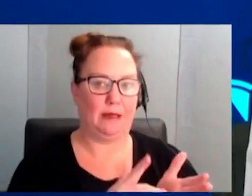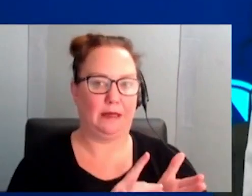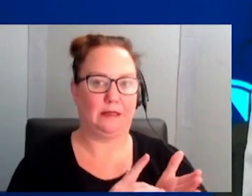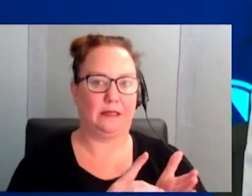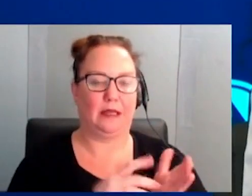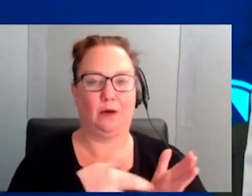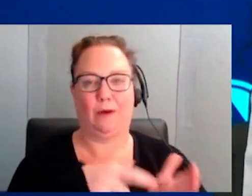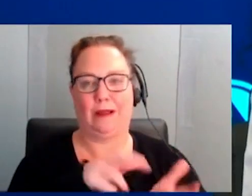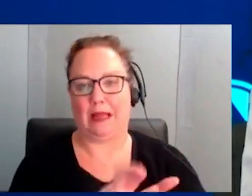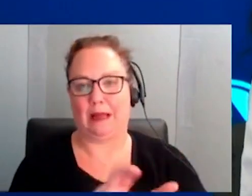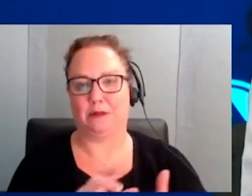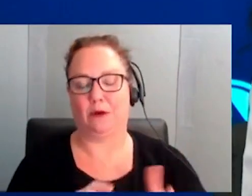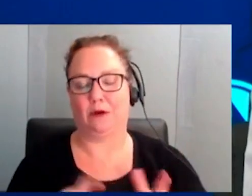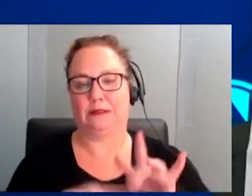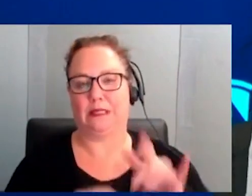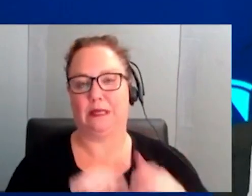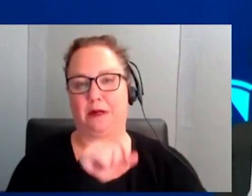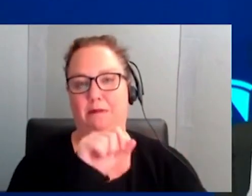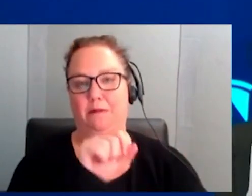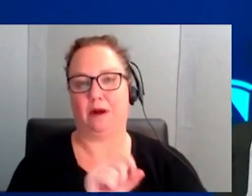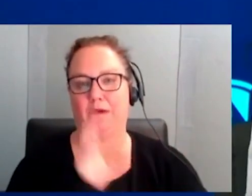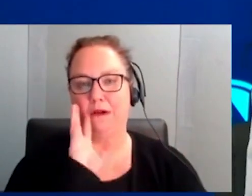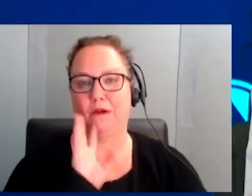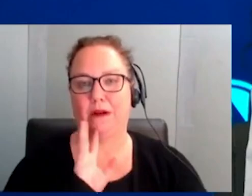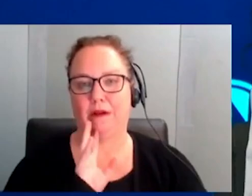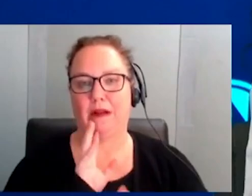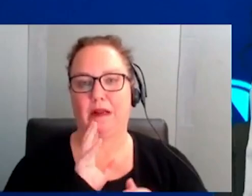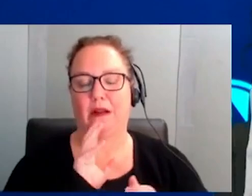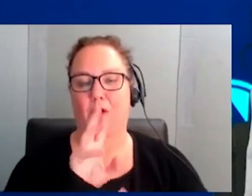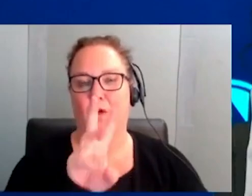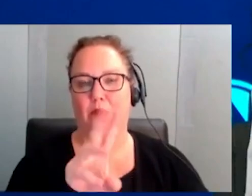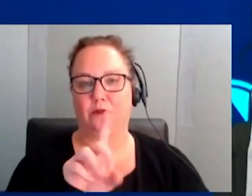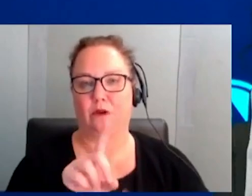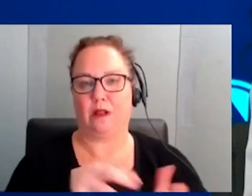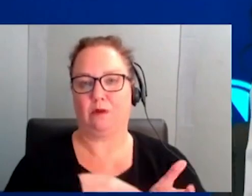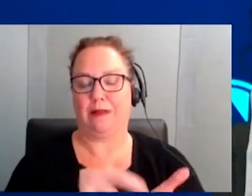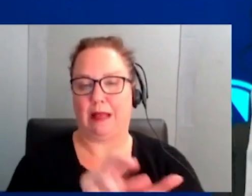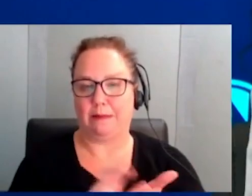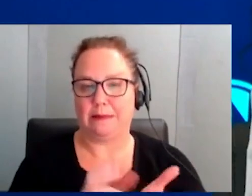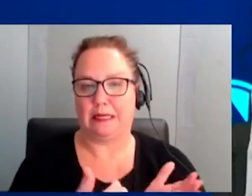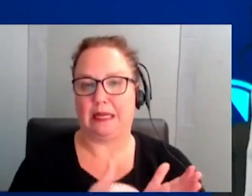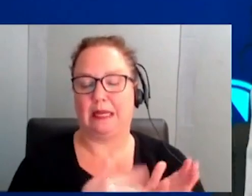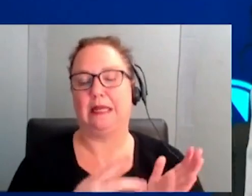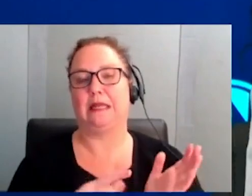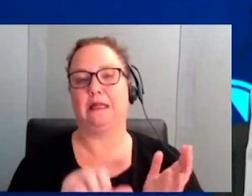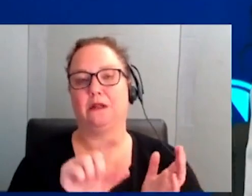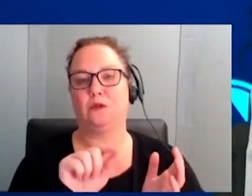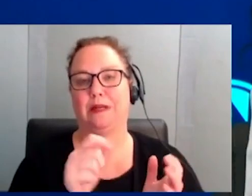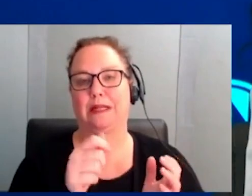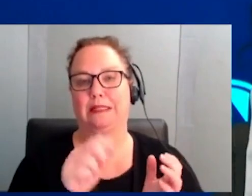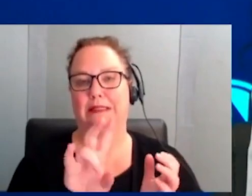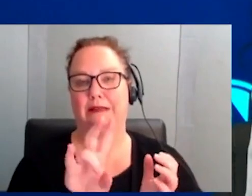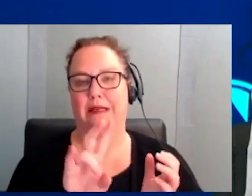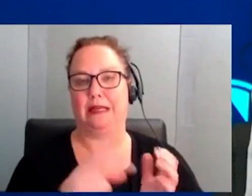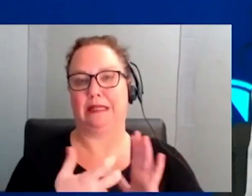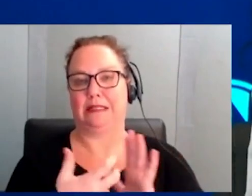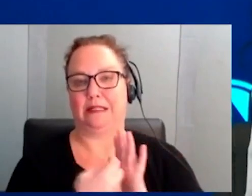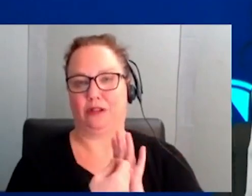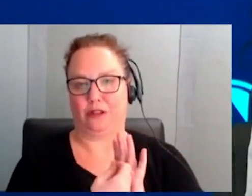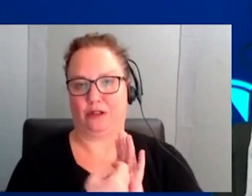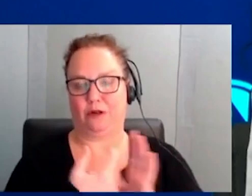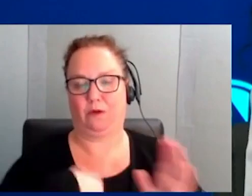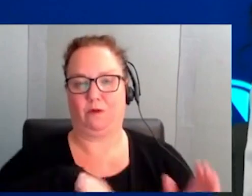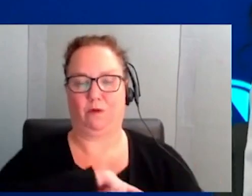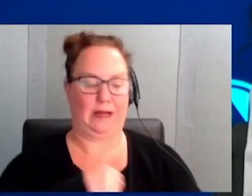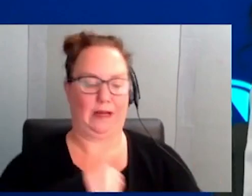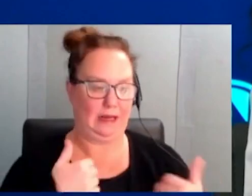an appointment, have cravings, have withdrawal symptoms, and relapse. And then in 2017, this injection came, and we got it here at